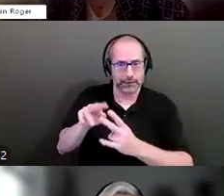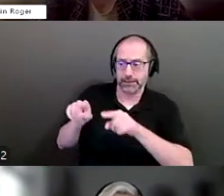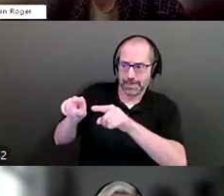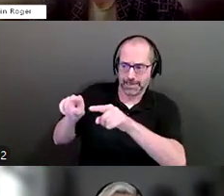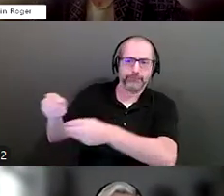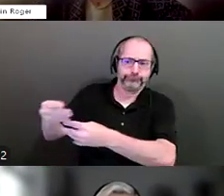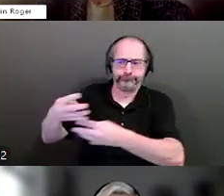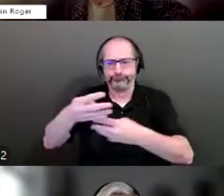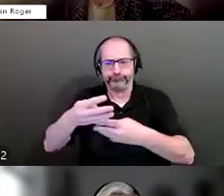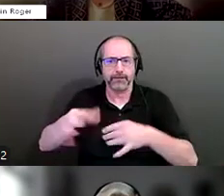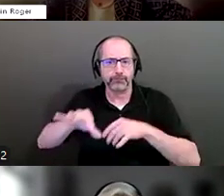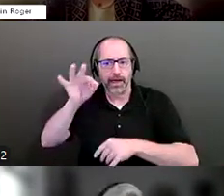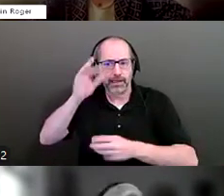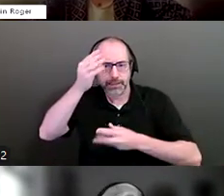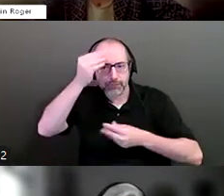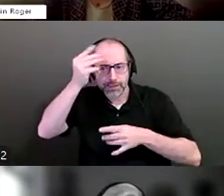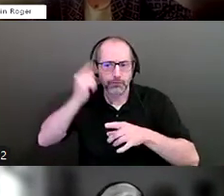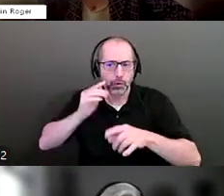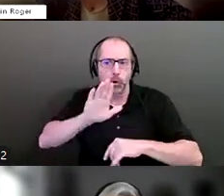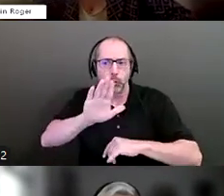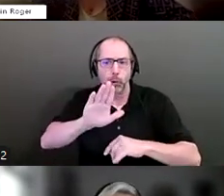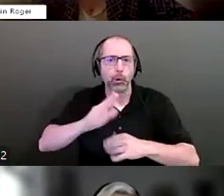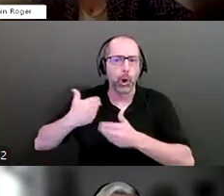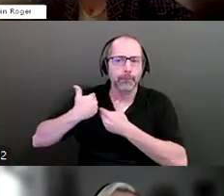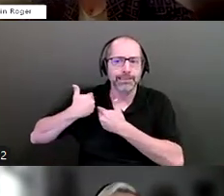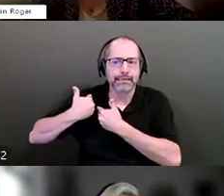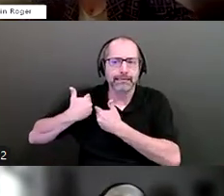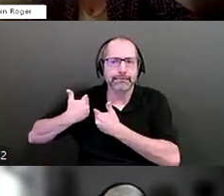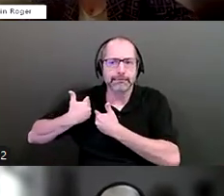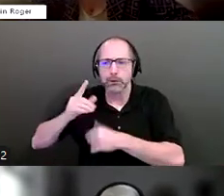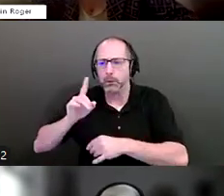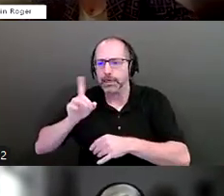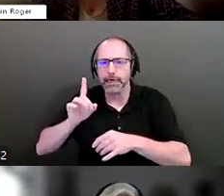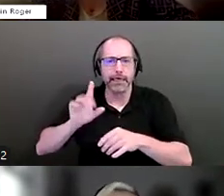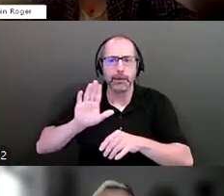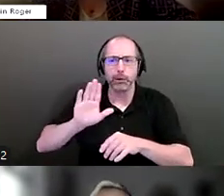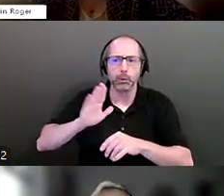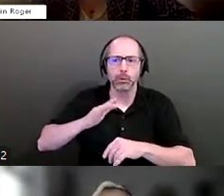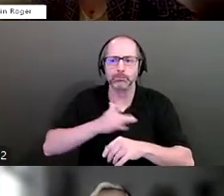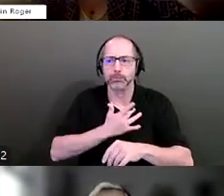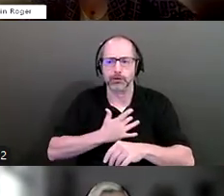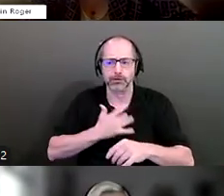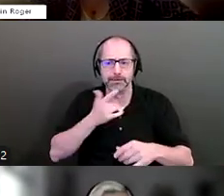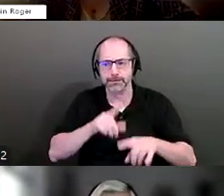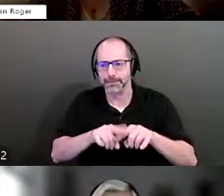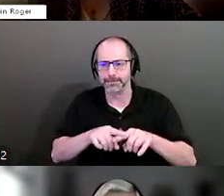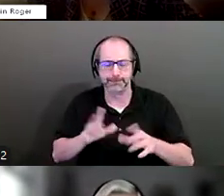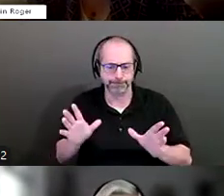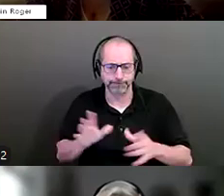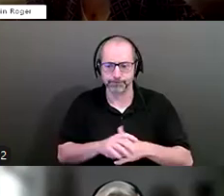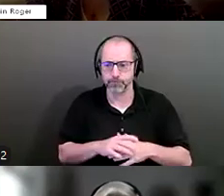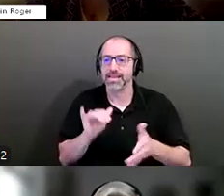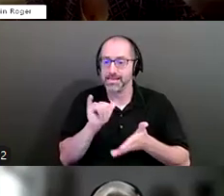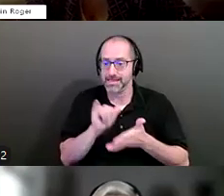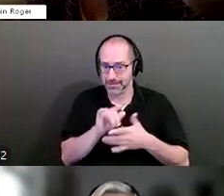to find information about what your obligations are based on where you are in the country. So that's question number